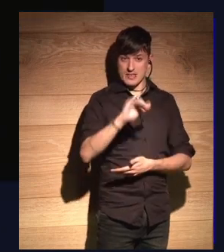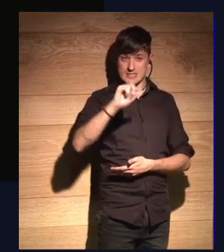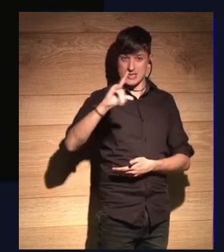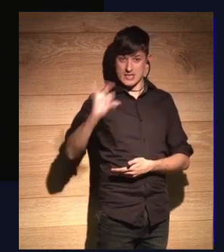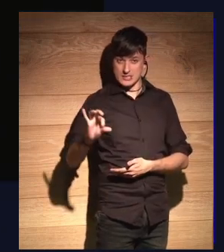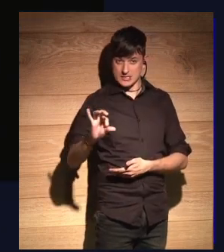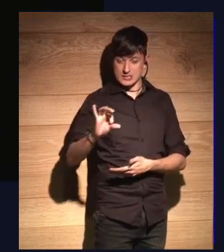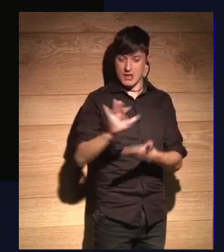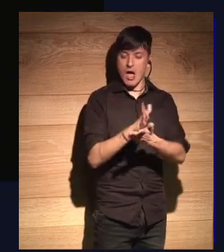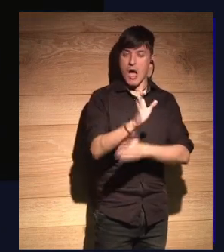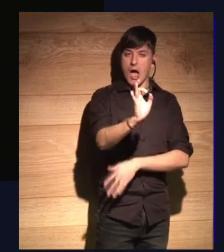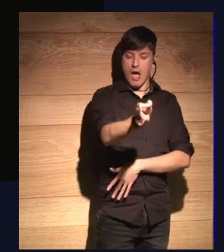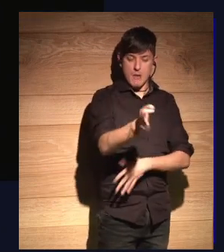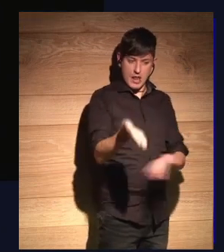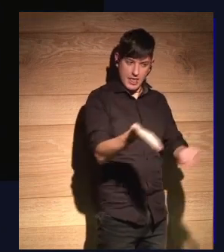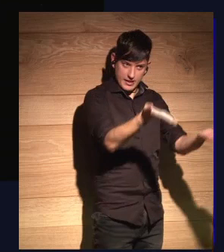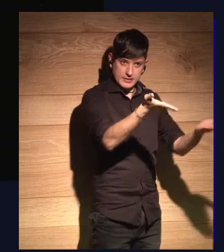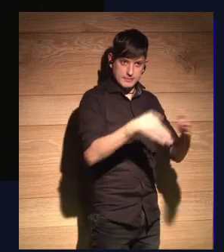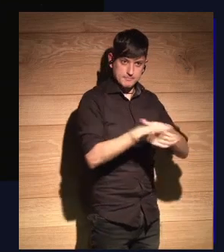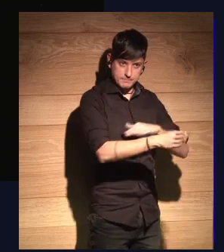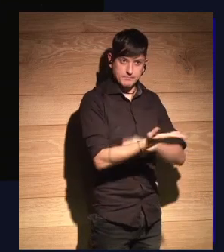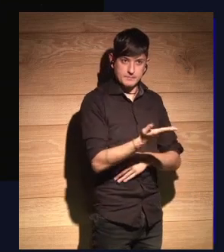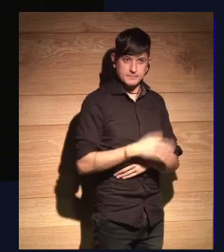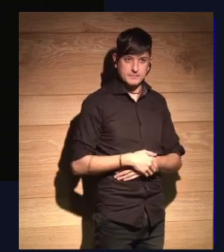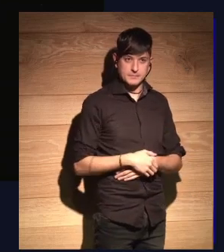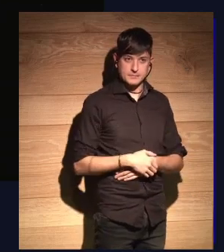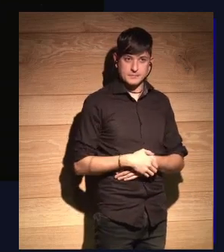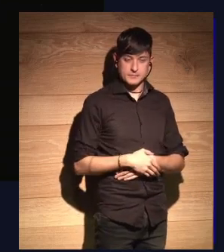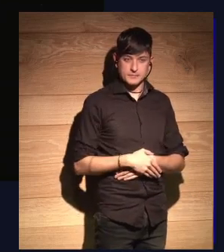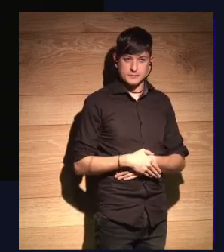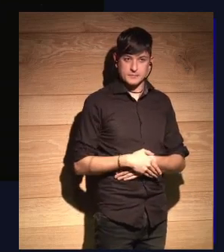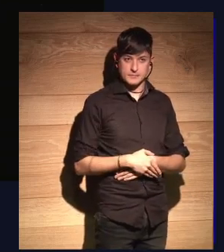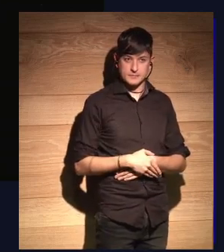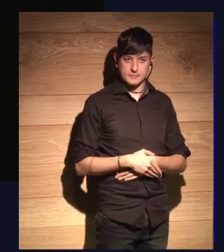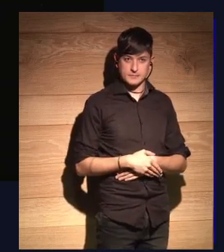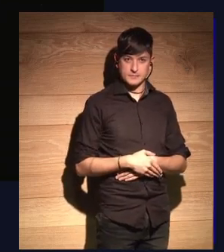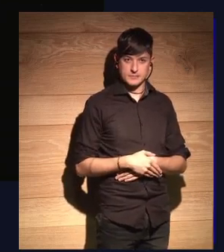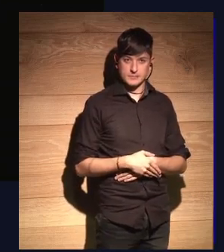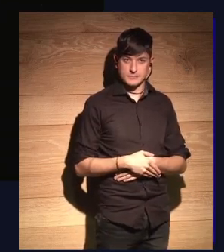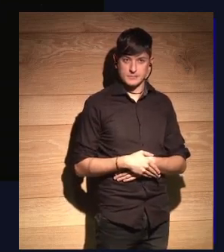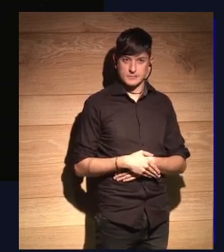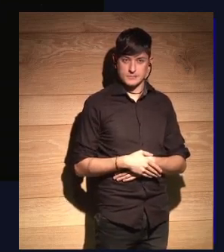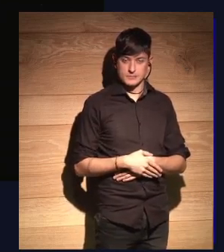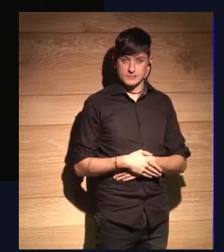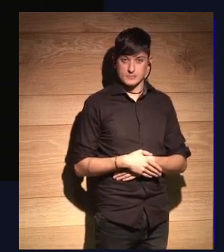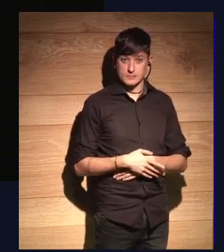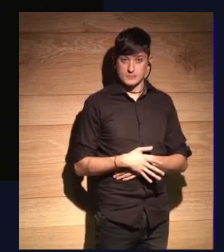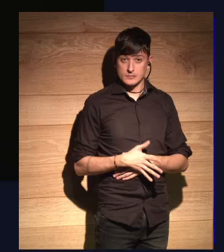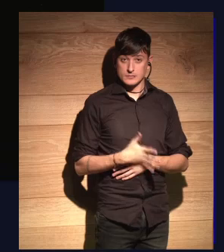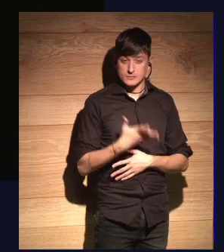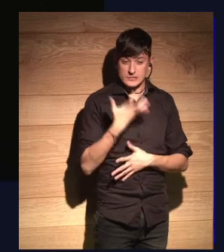Go ahead. Take one. If I make the lashes dark, and the eyes more